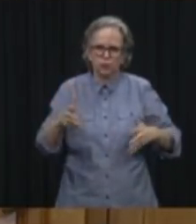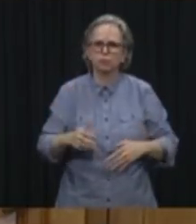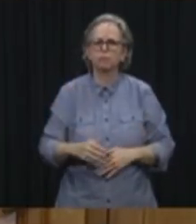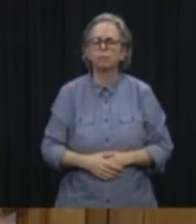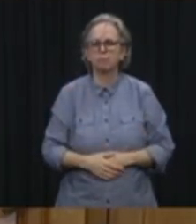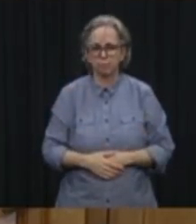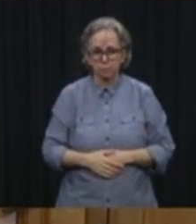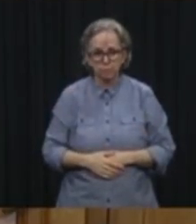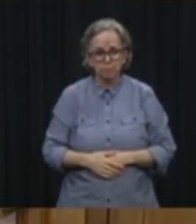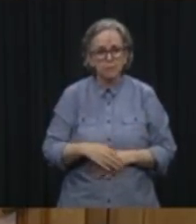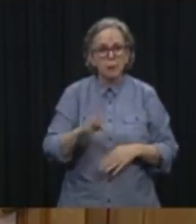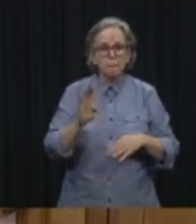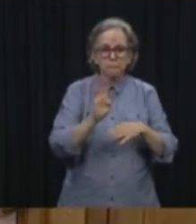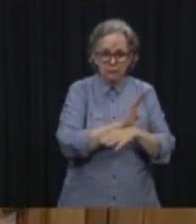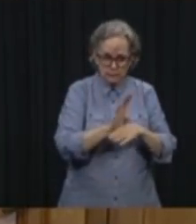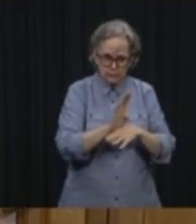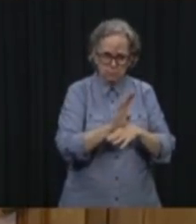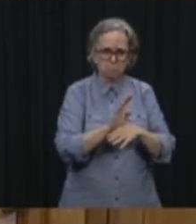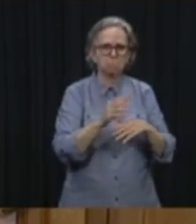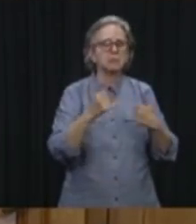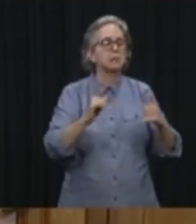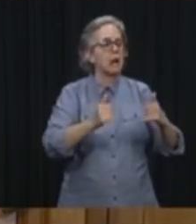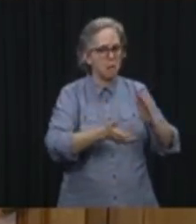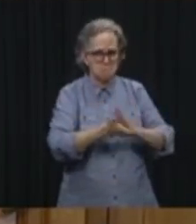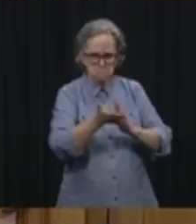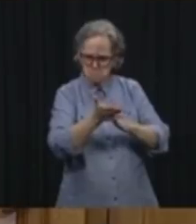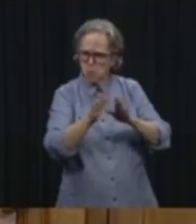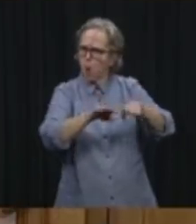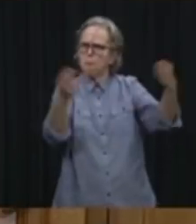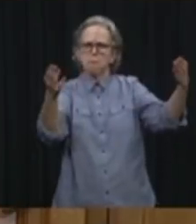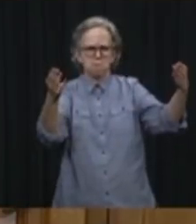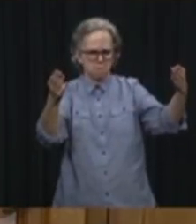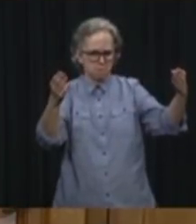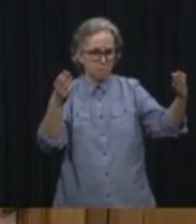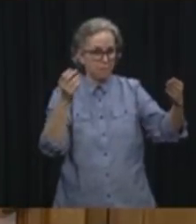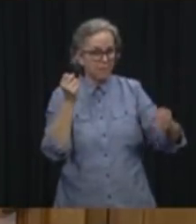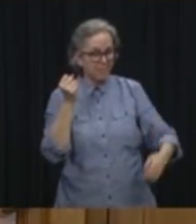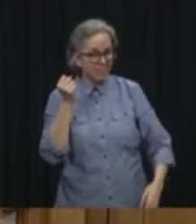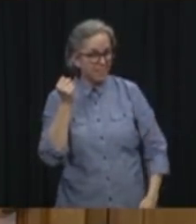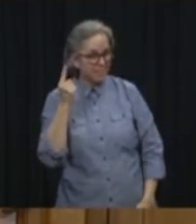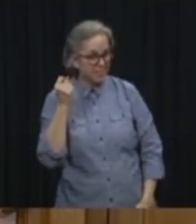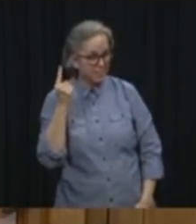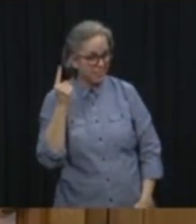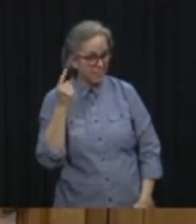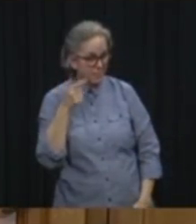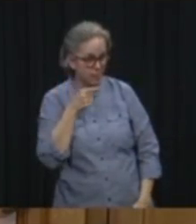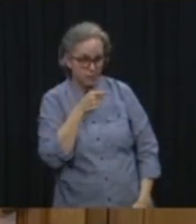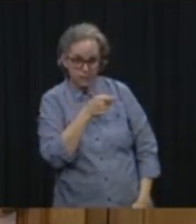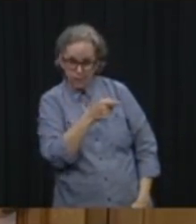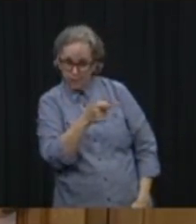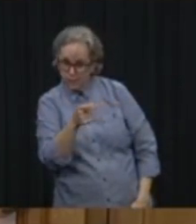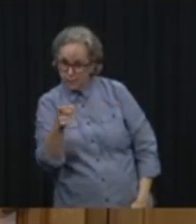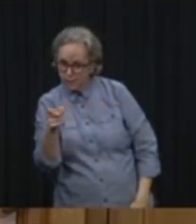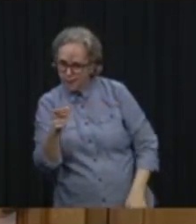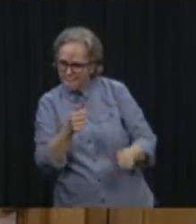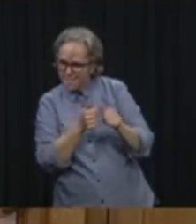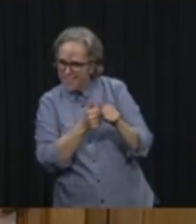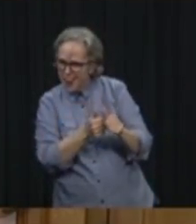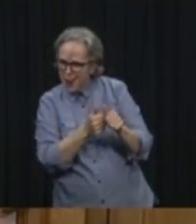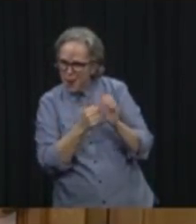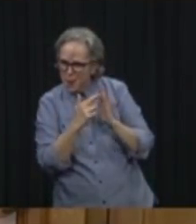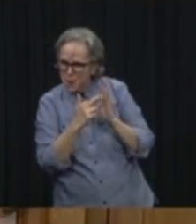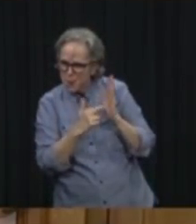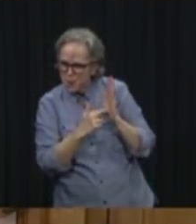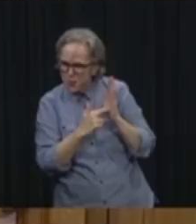to remain open will be subject to these specific, what is now